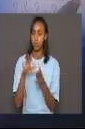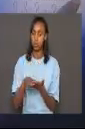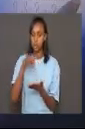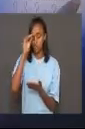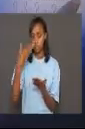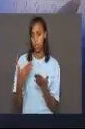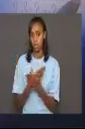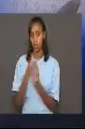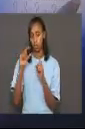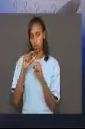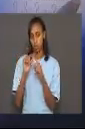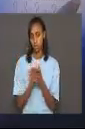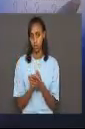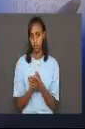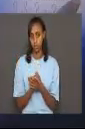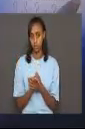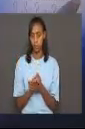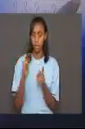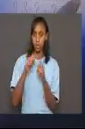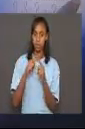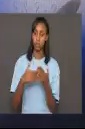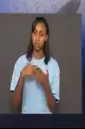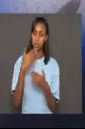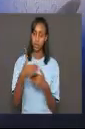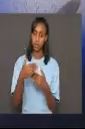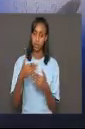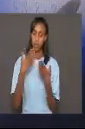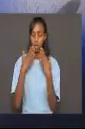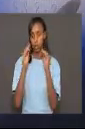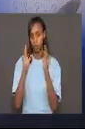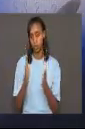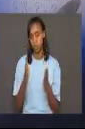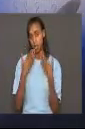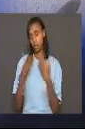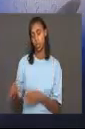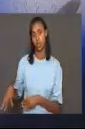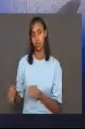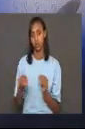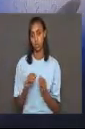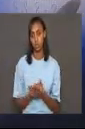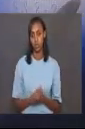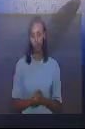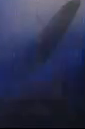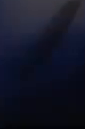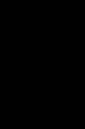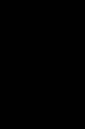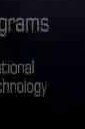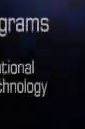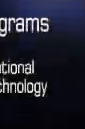learning new words. Until then, thank you, teacher. Thank you, students.